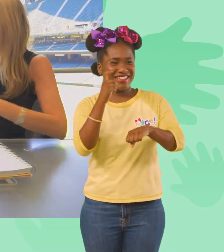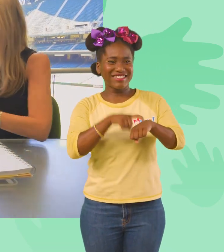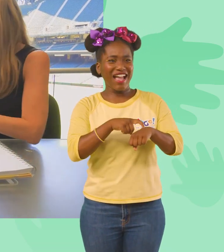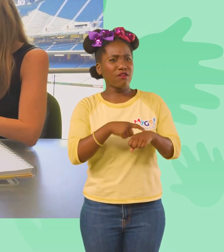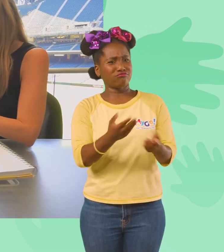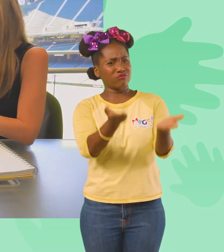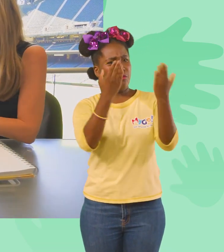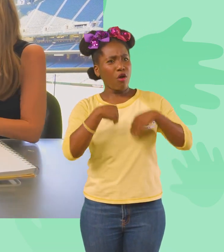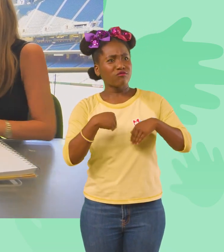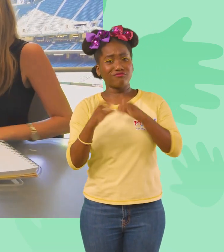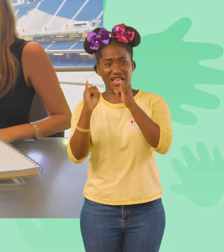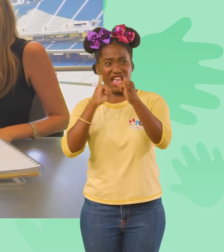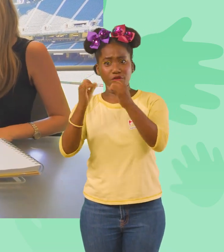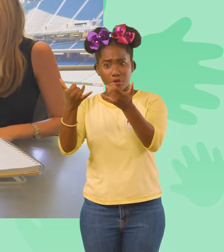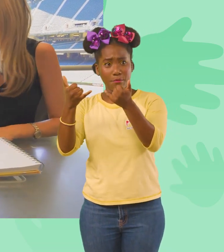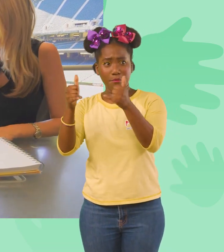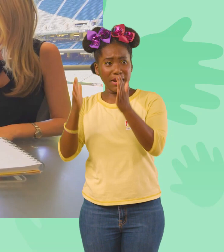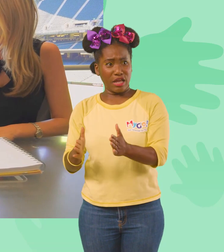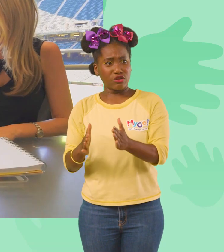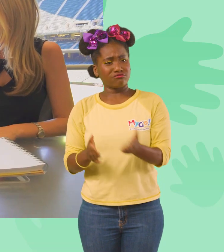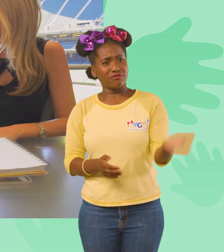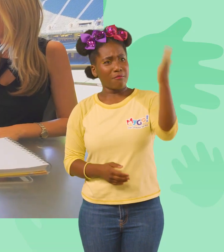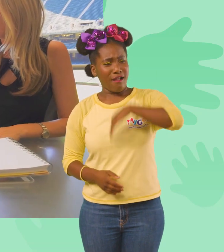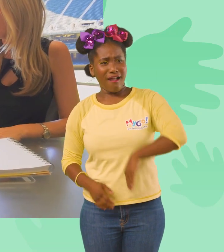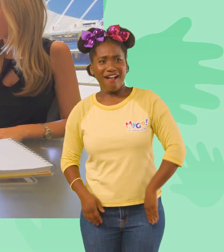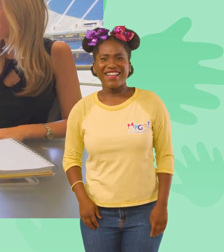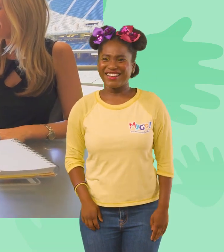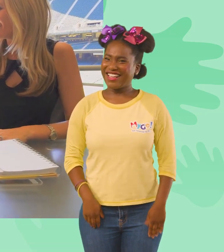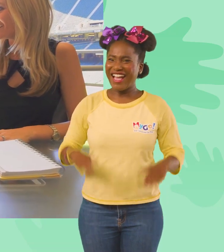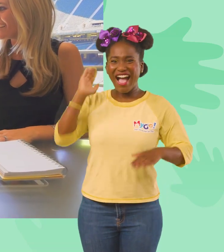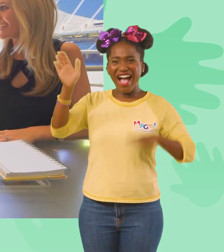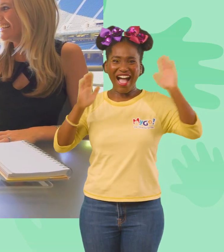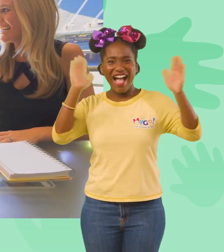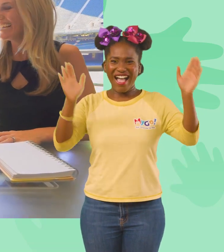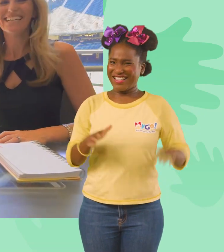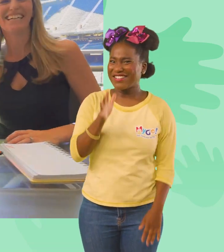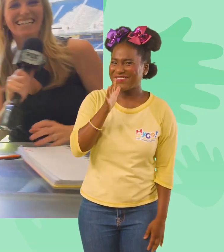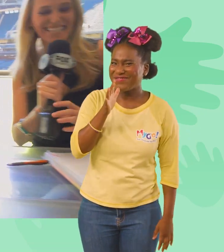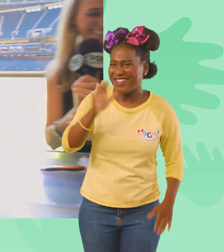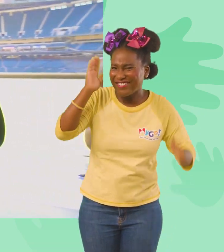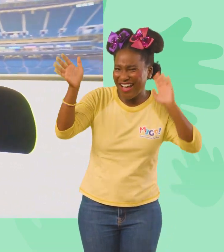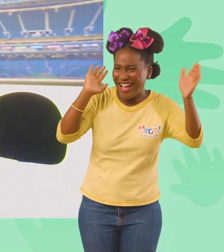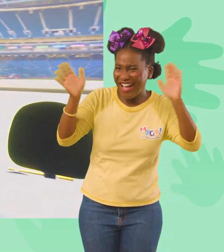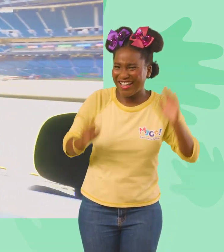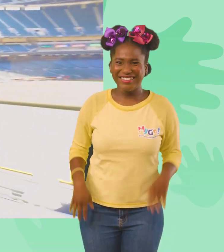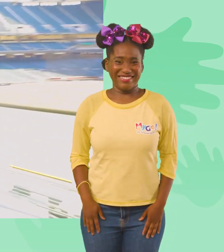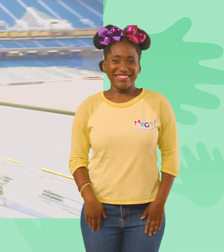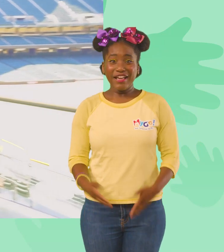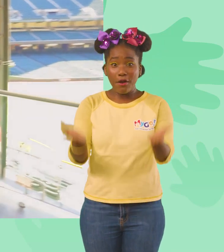desk and I'll send you down to interview some players. Ooh, cool. Hi. Hi, Mom. Okay, here. Come over